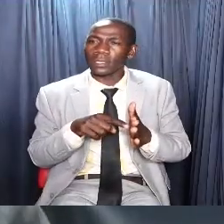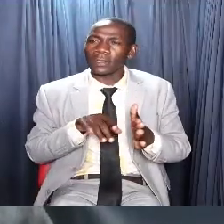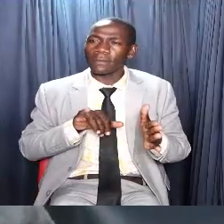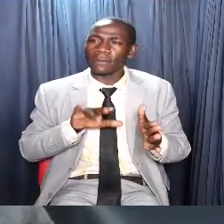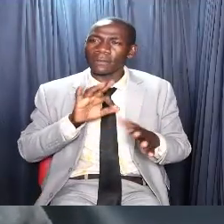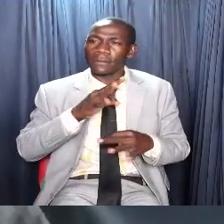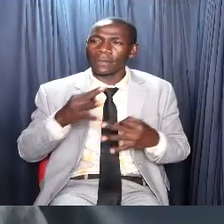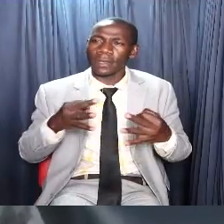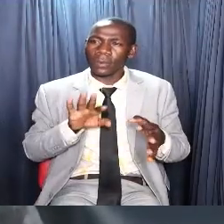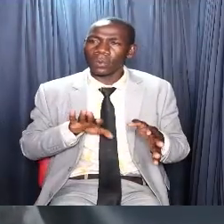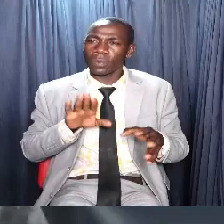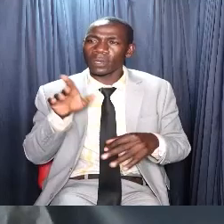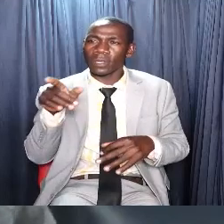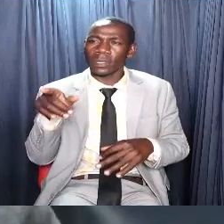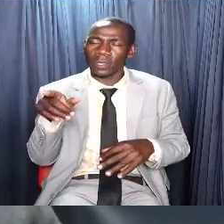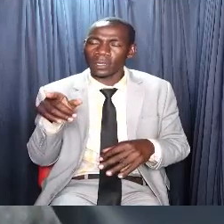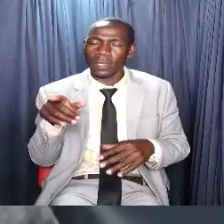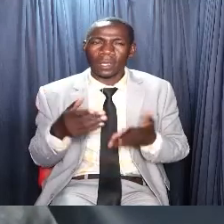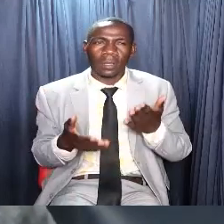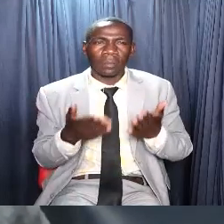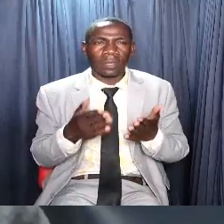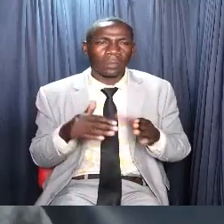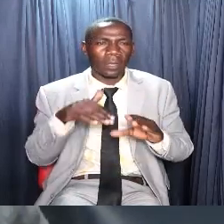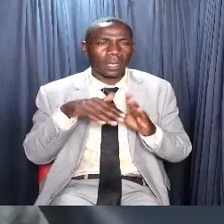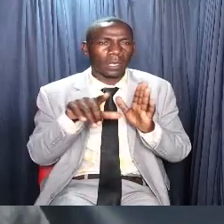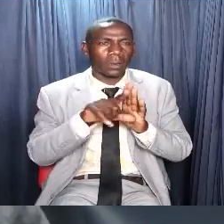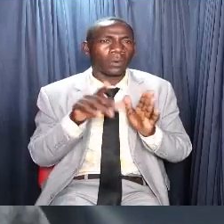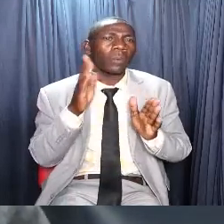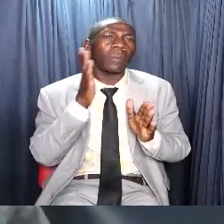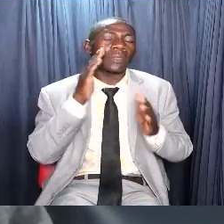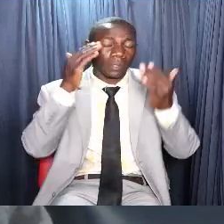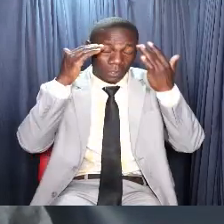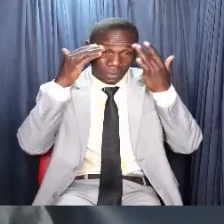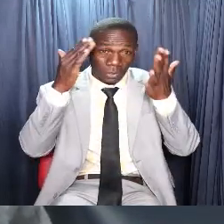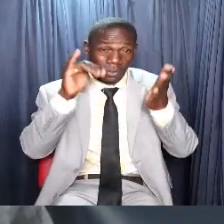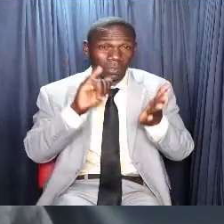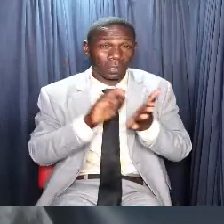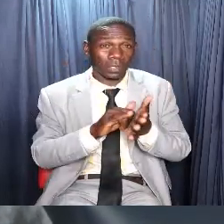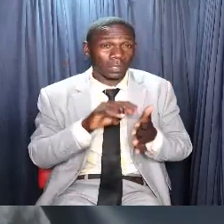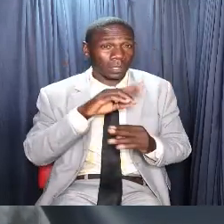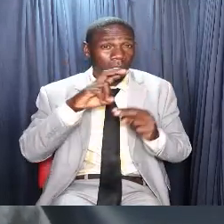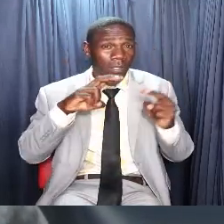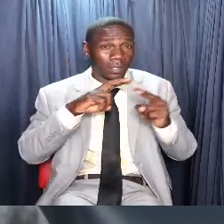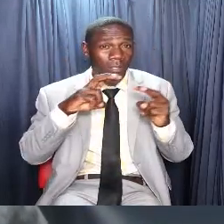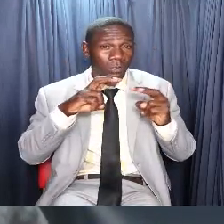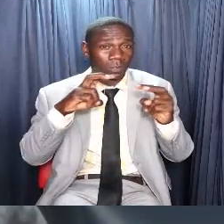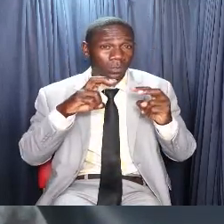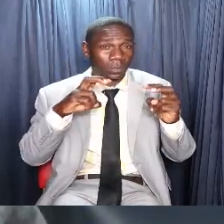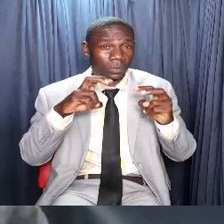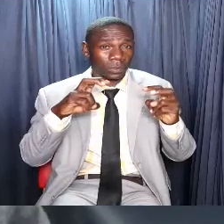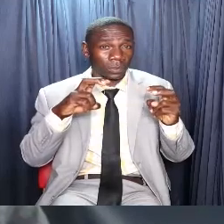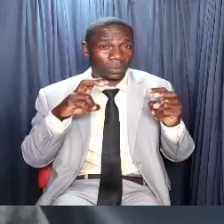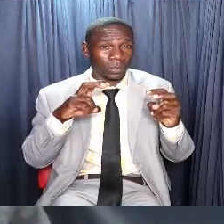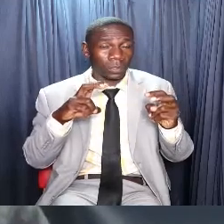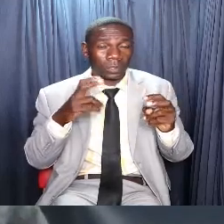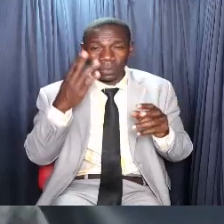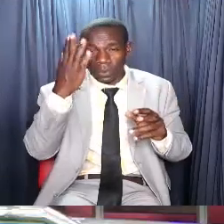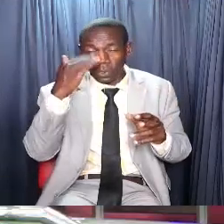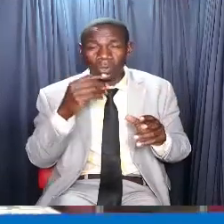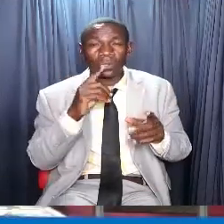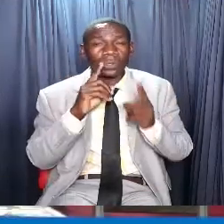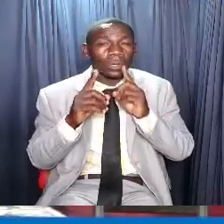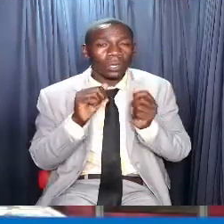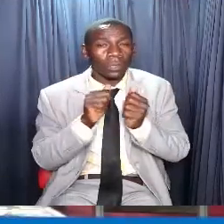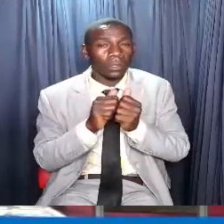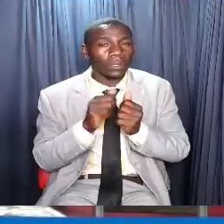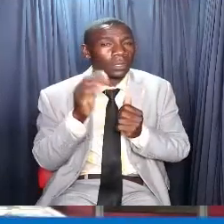The mother-in-law stop her from doing that. Na pengine hata mama vyao hajui hilo. Maybe the mother-in-law doesn't know that issue. Mbona hata hawamneneshi? Why